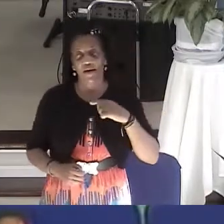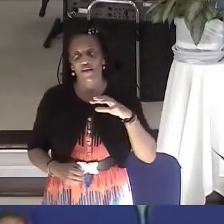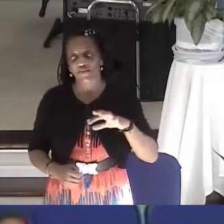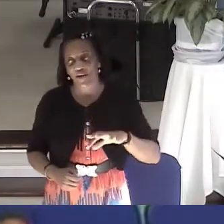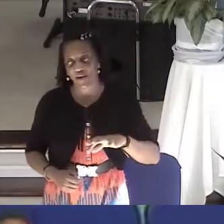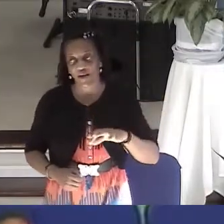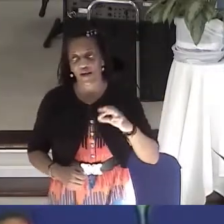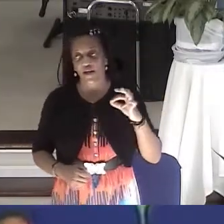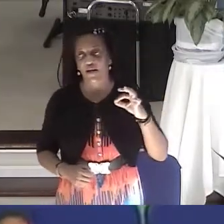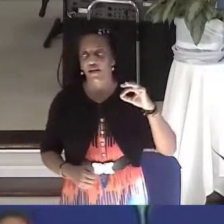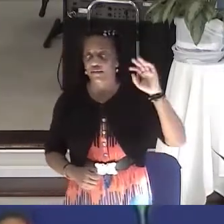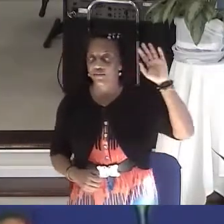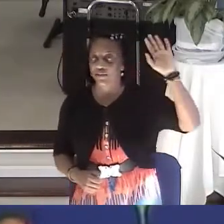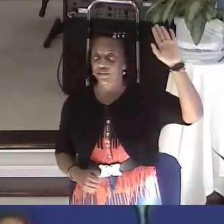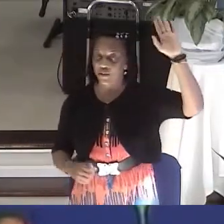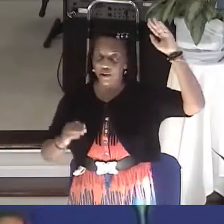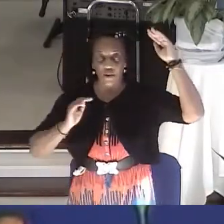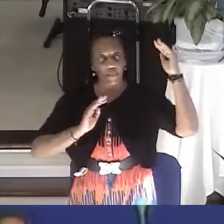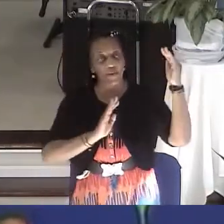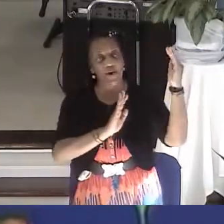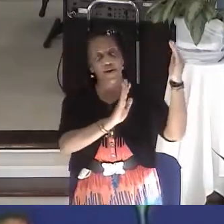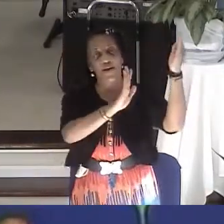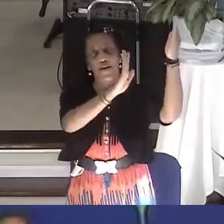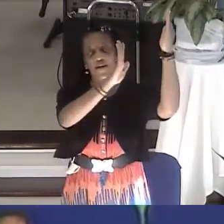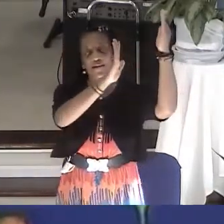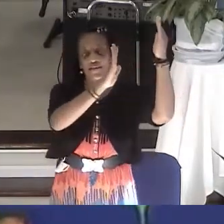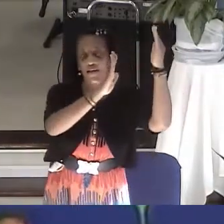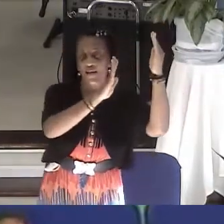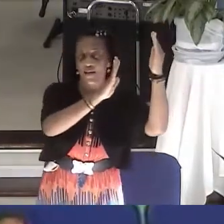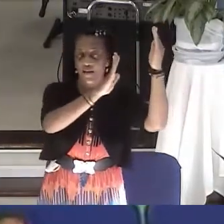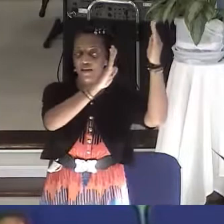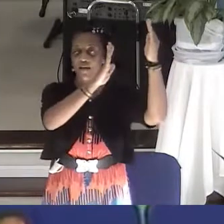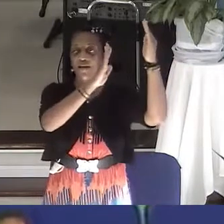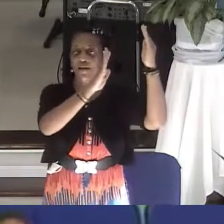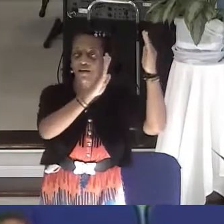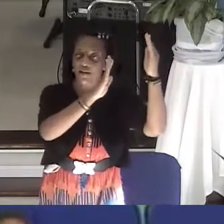And it's there I find your